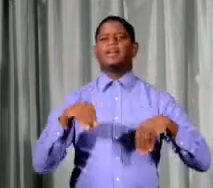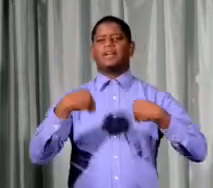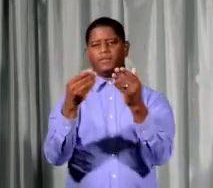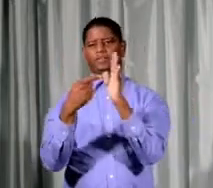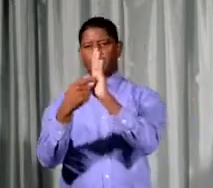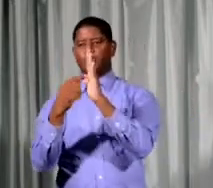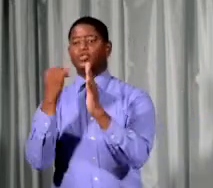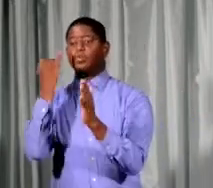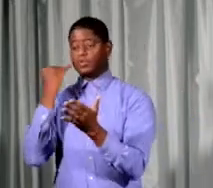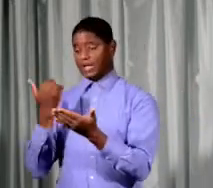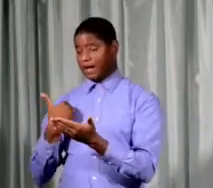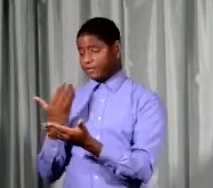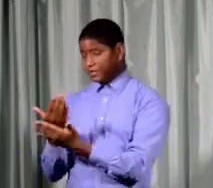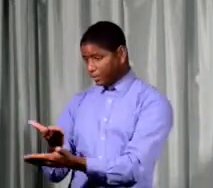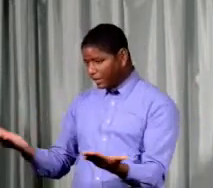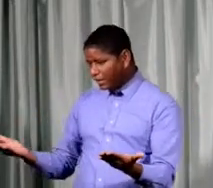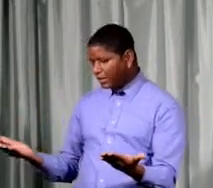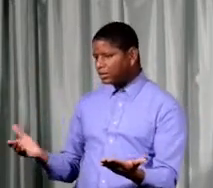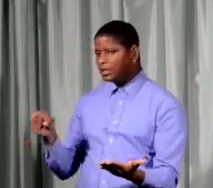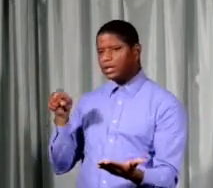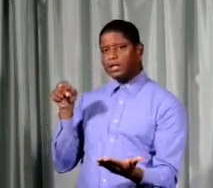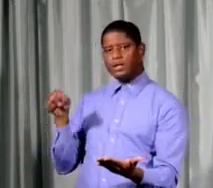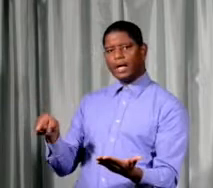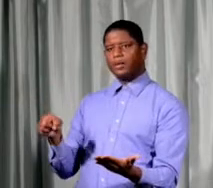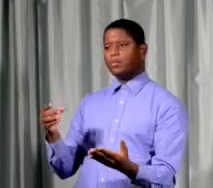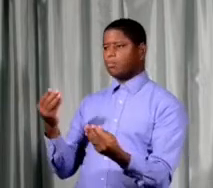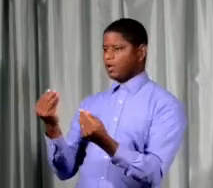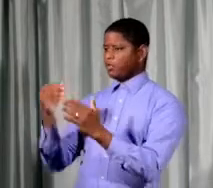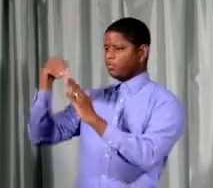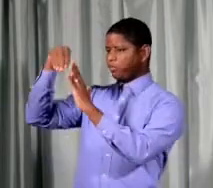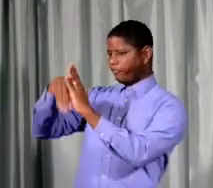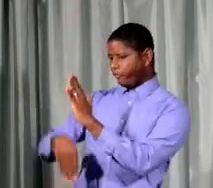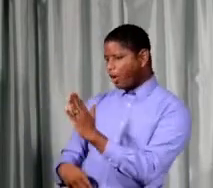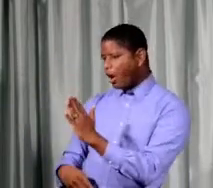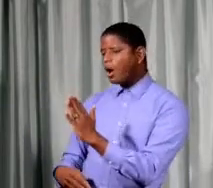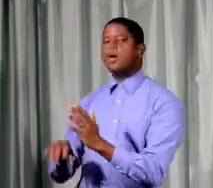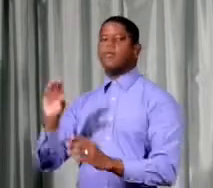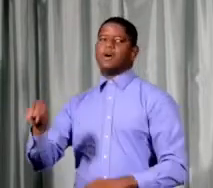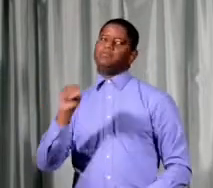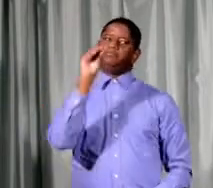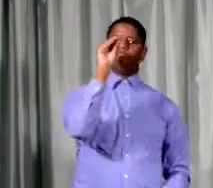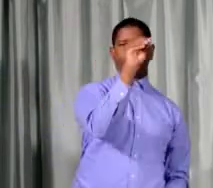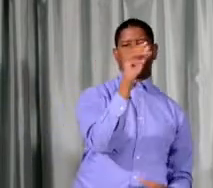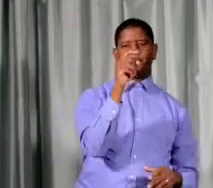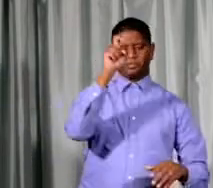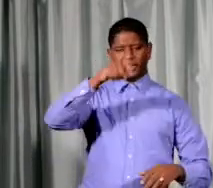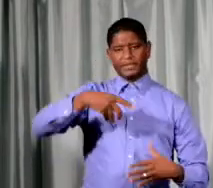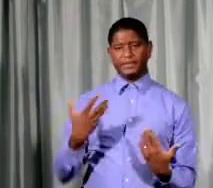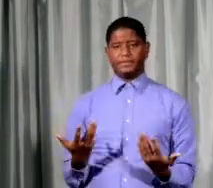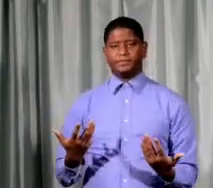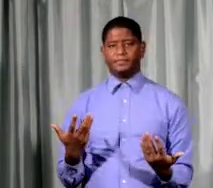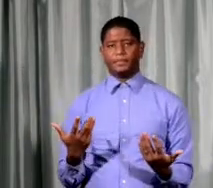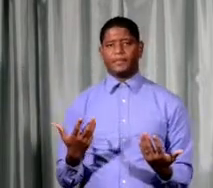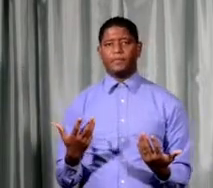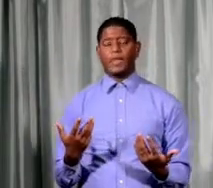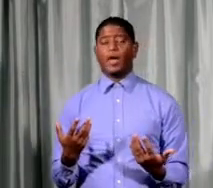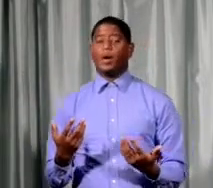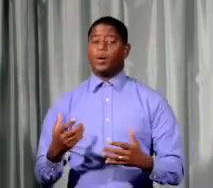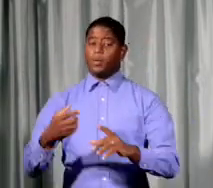entries. Adjusting entries is like your depreciation and things like that.